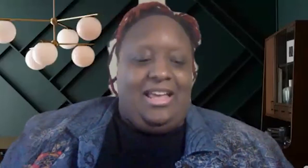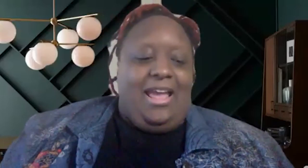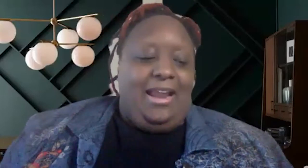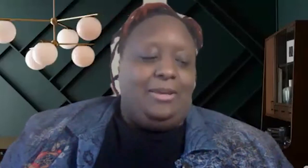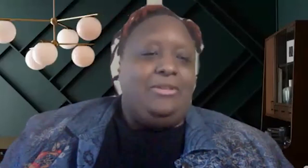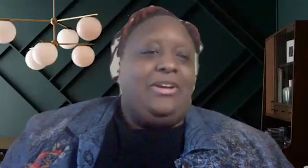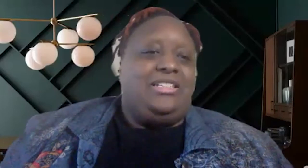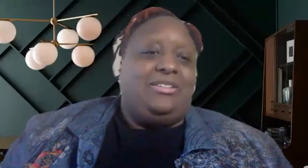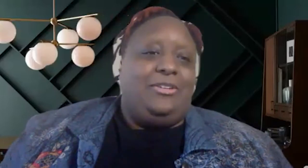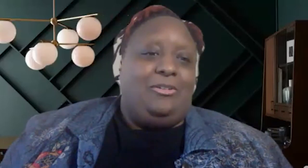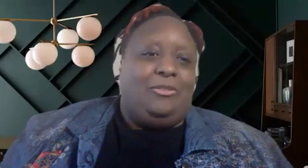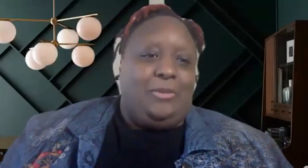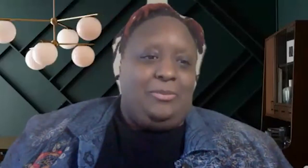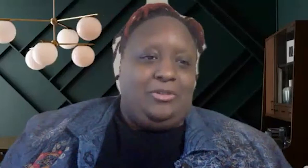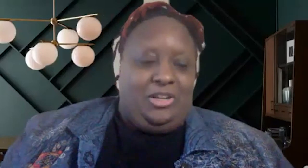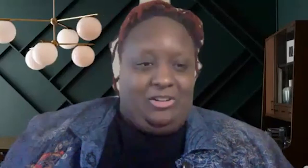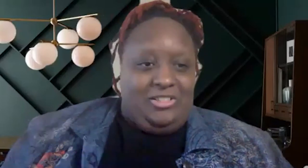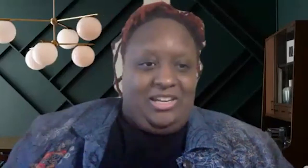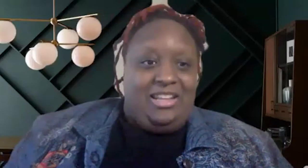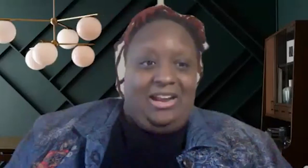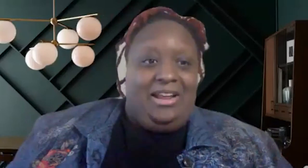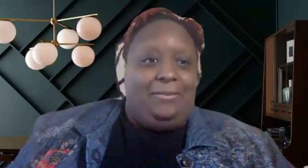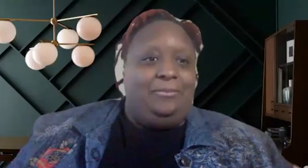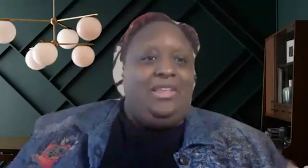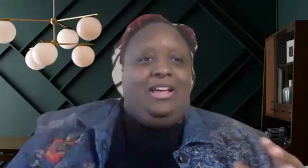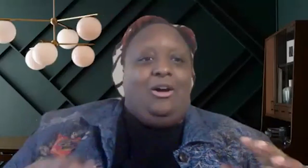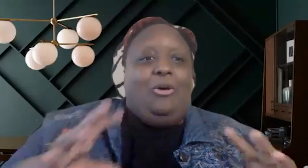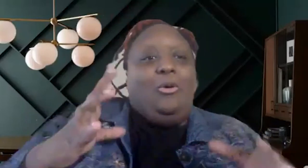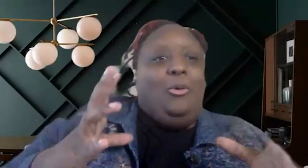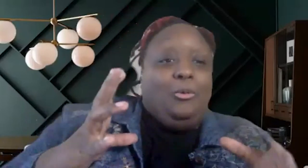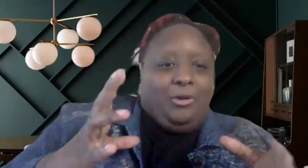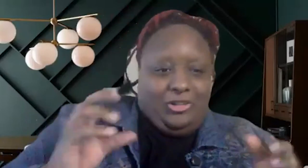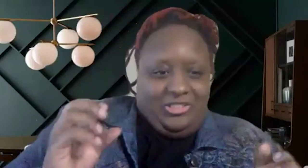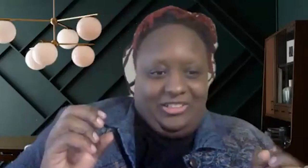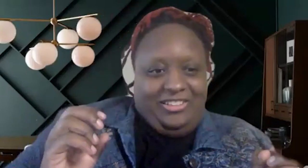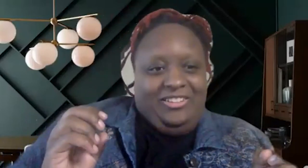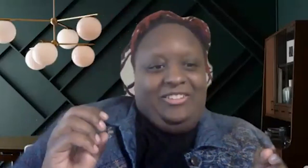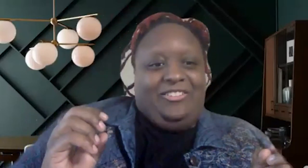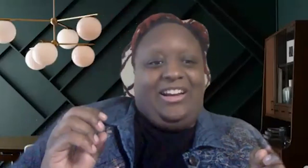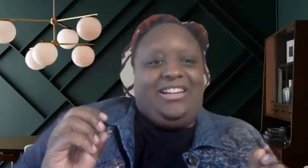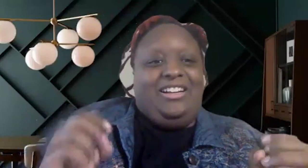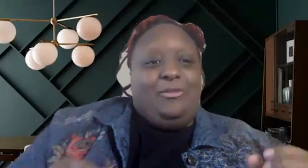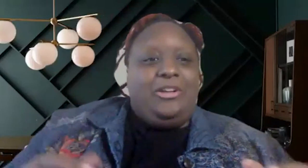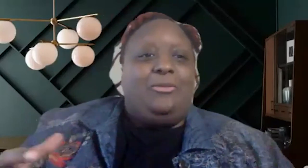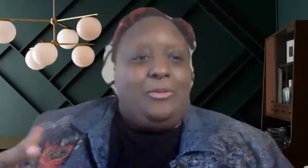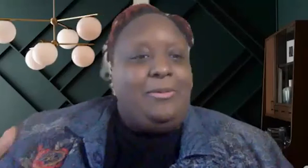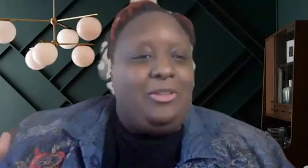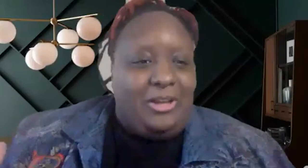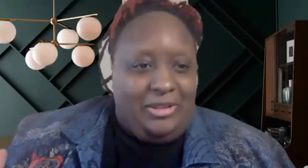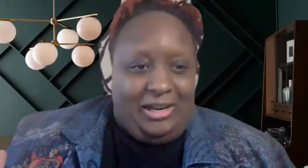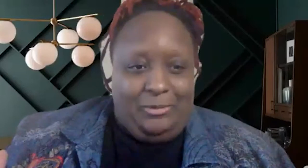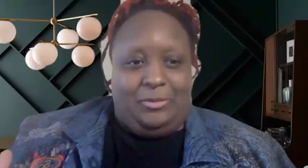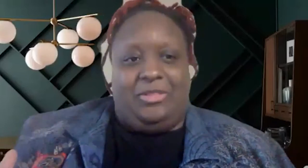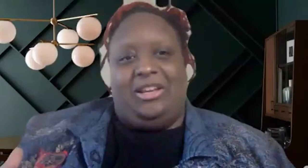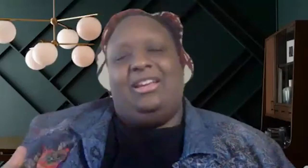identities. And it can be very difficult for people to understand that I am a whole person, right? When people look at